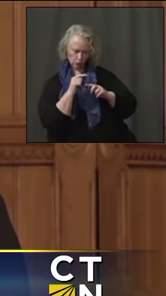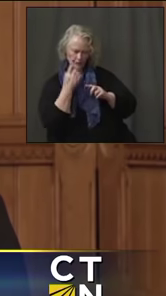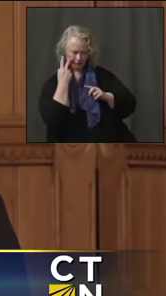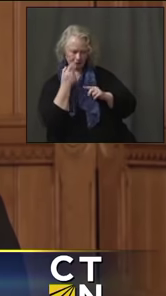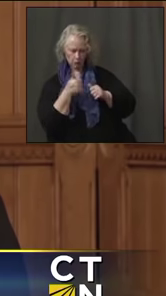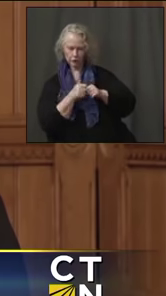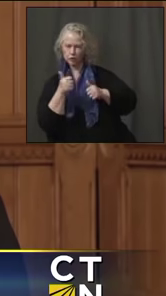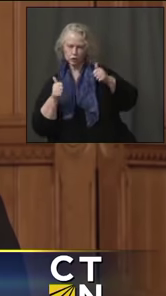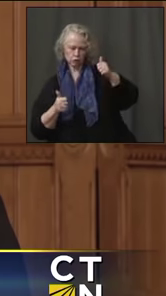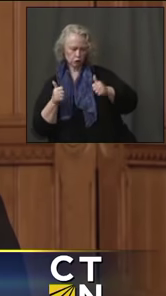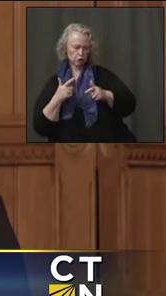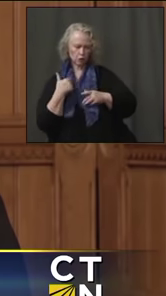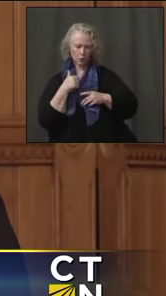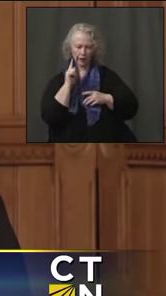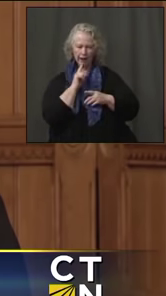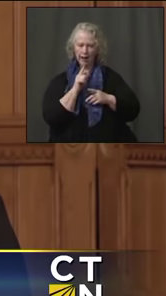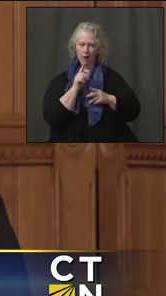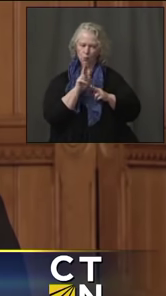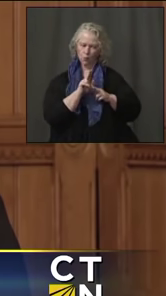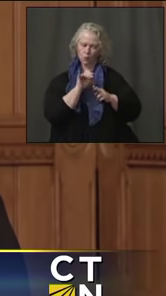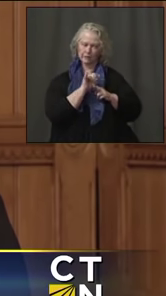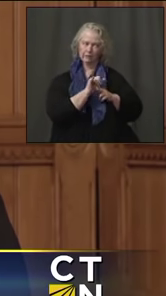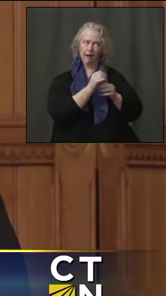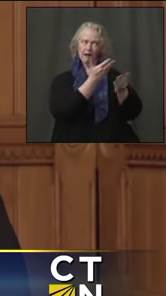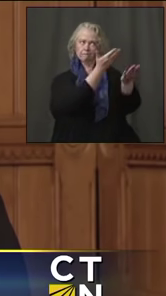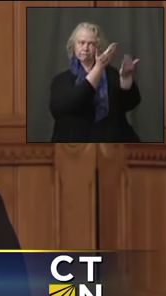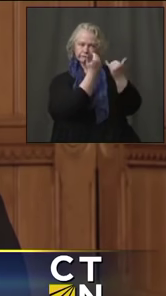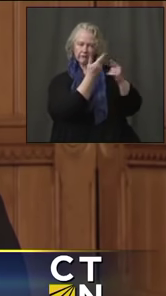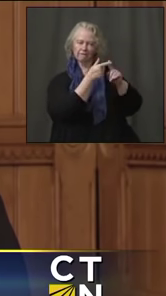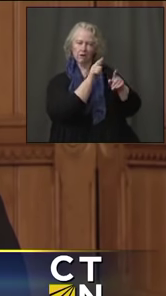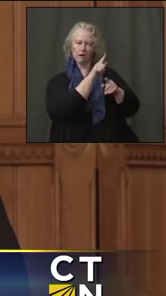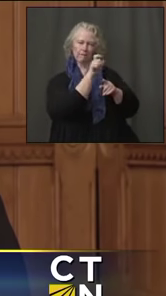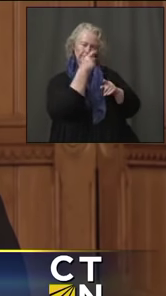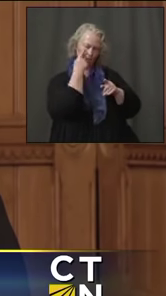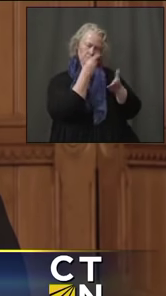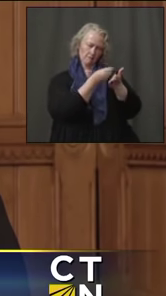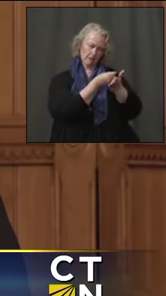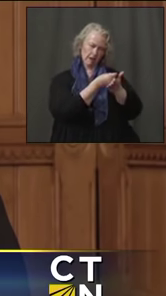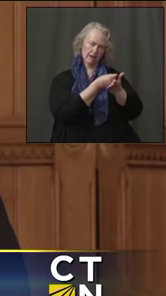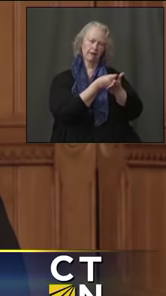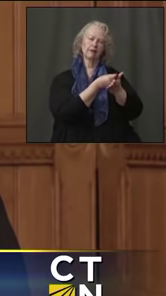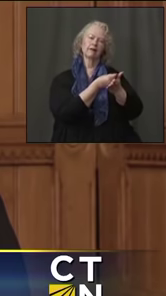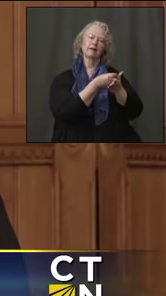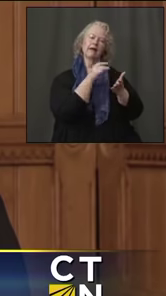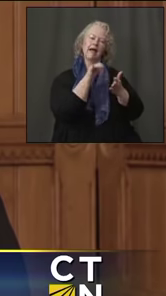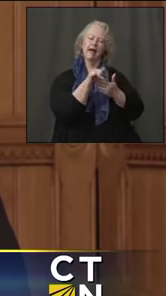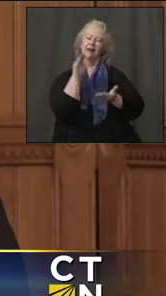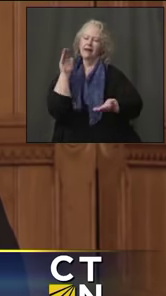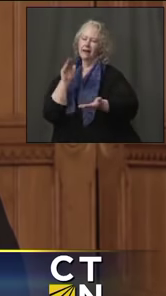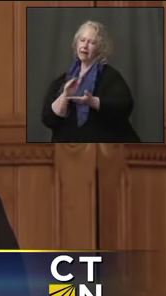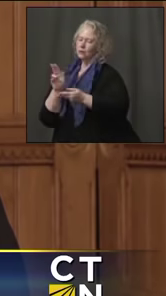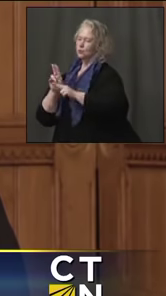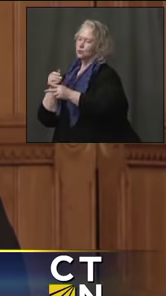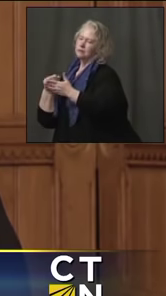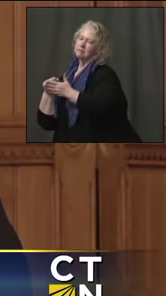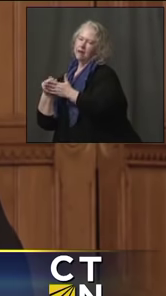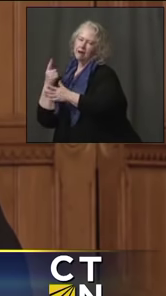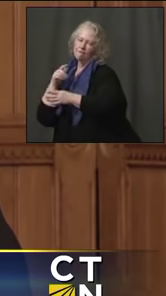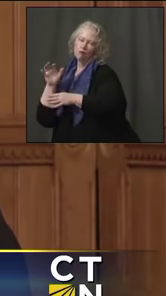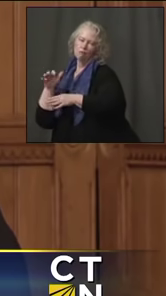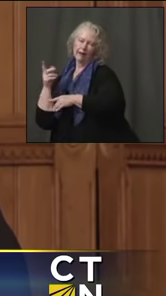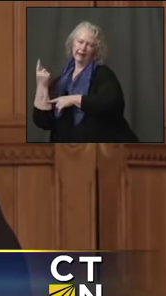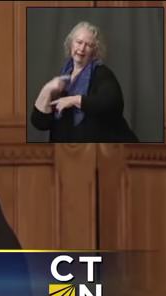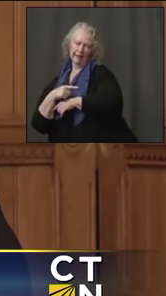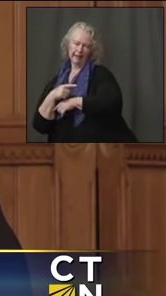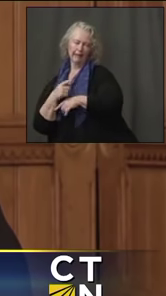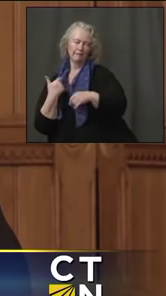really maximize use of the Coronavirus Relief Fund, minimize some of the impact on the general fund and the rainy day fund. We do have to